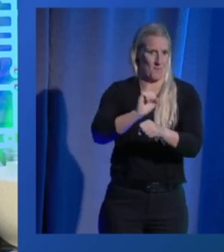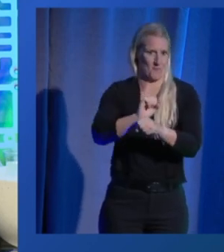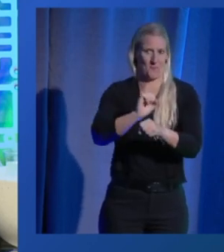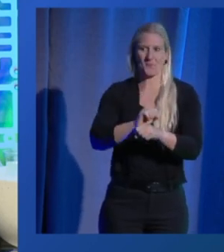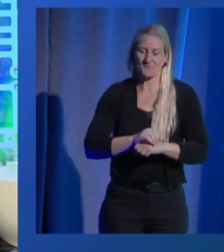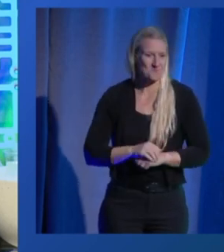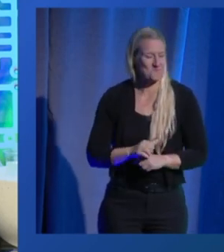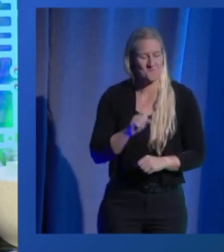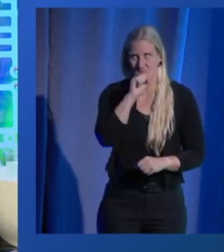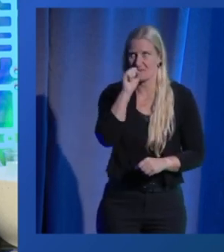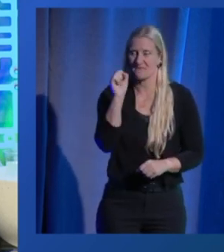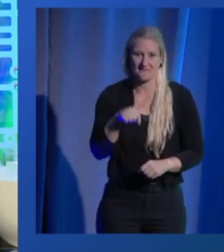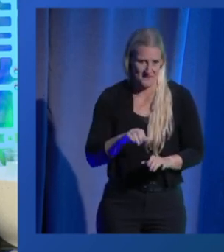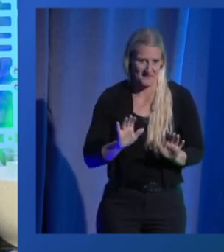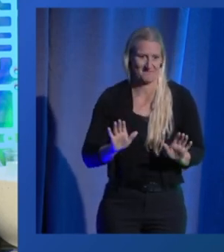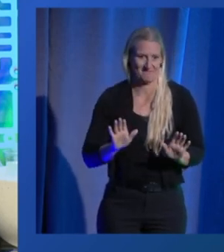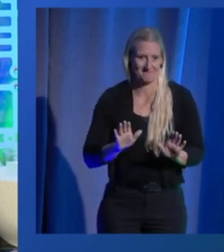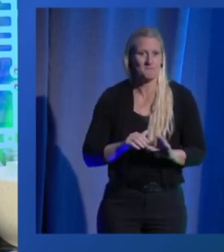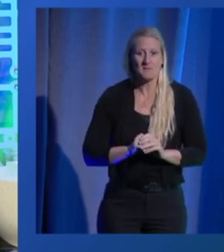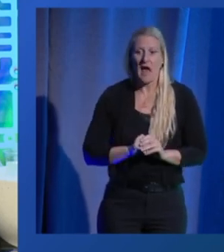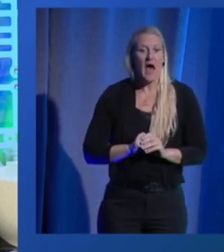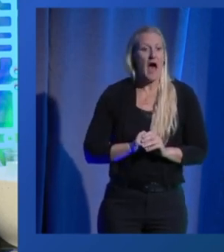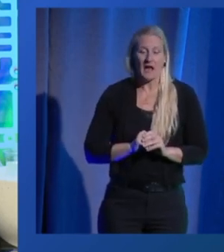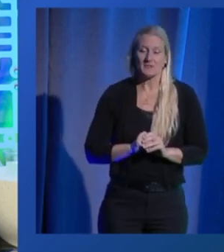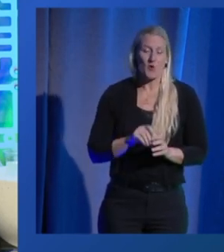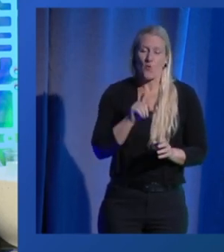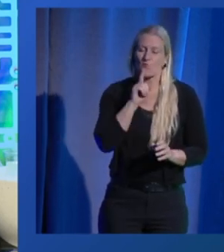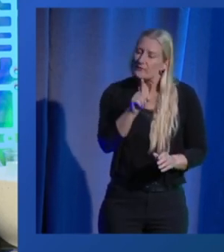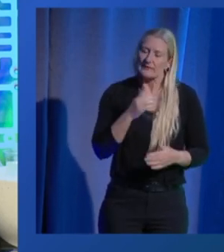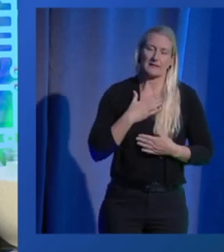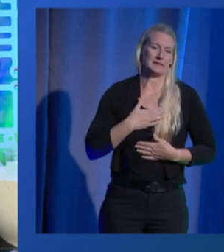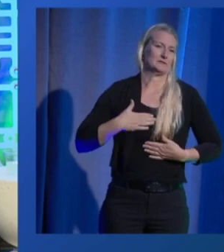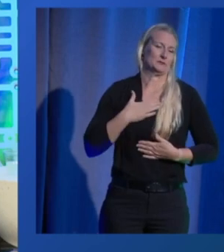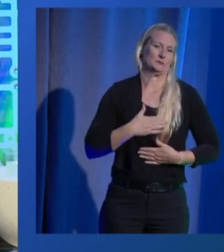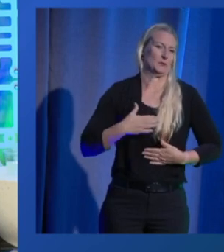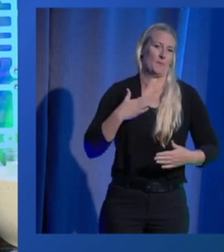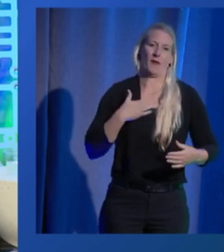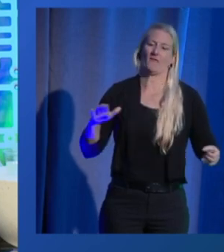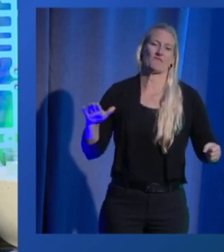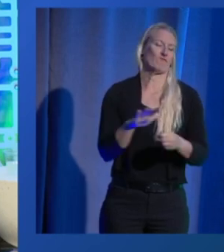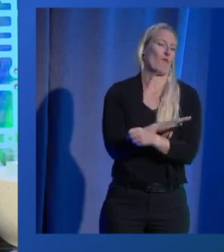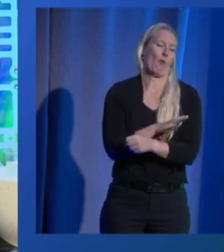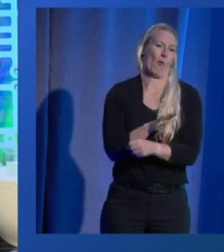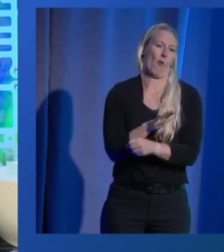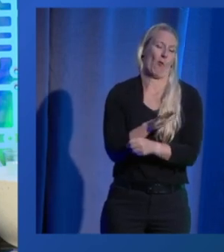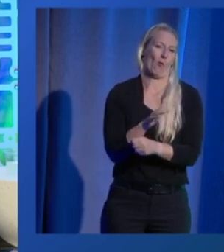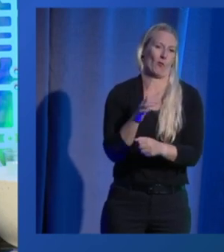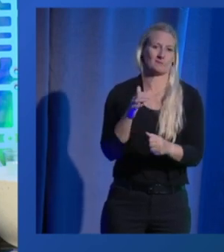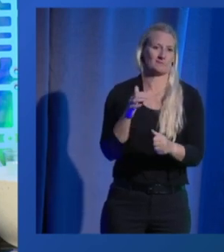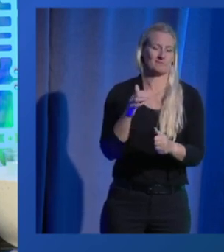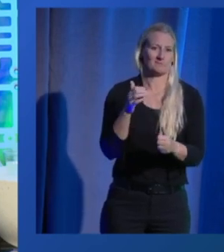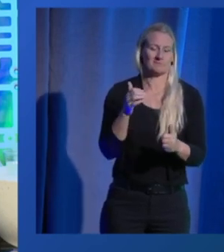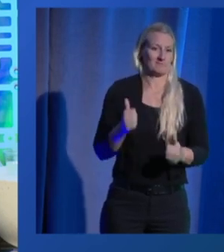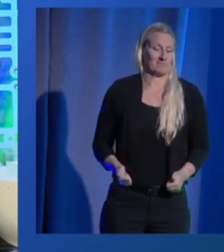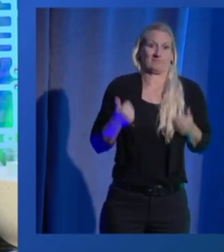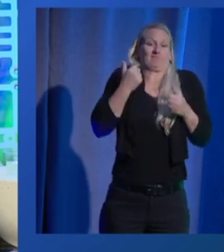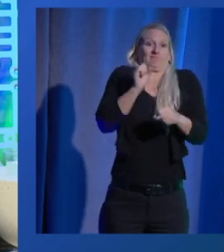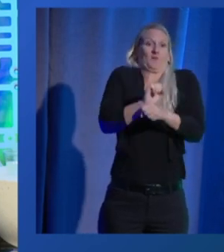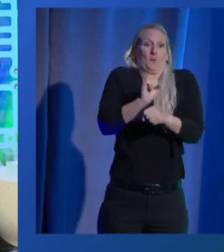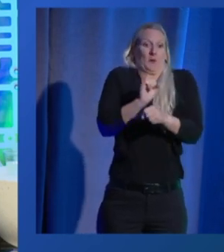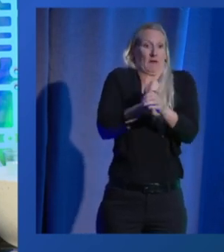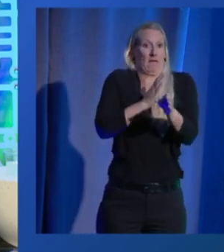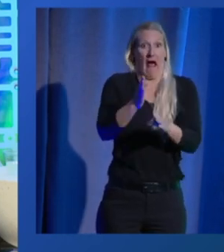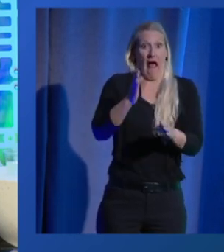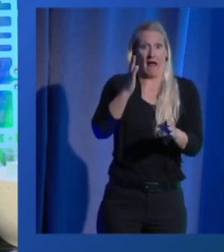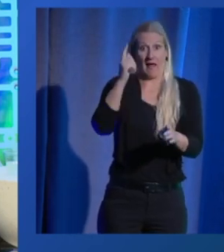have just tremendously enjoyed my entire career the people that I work with I think are the smartest people in the entire